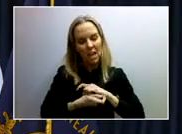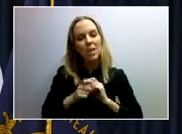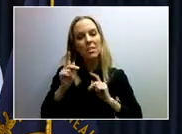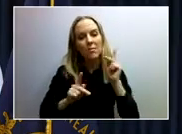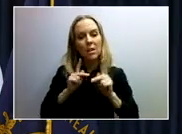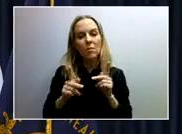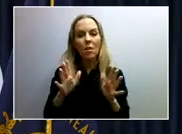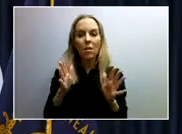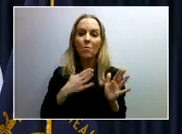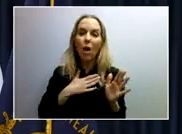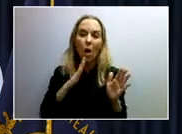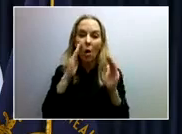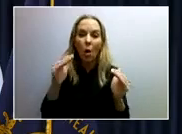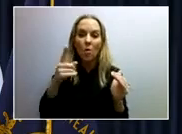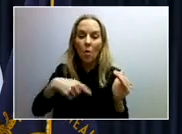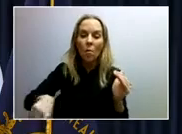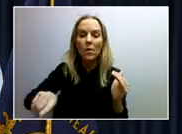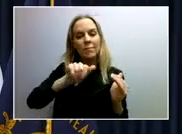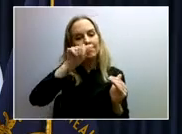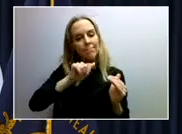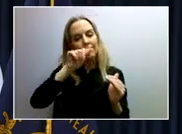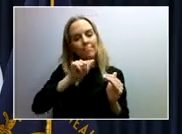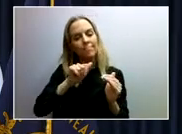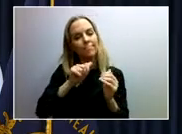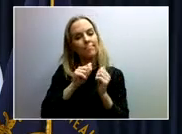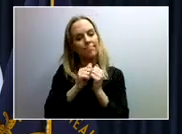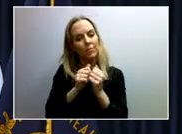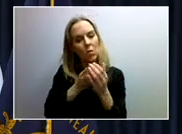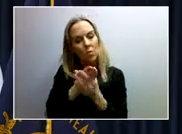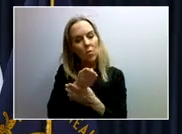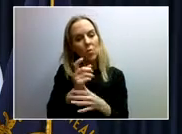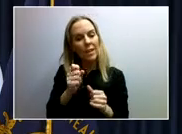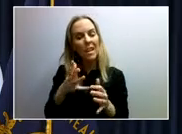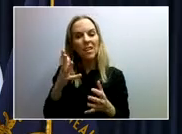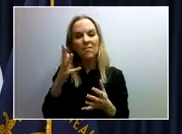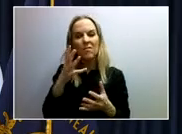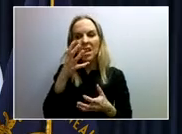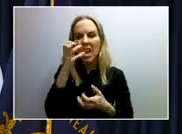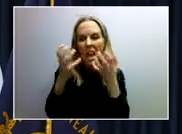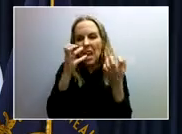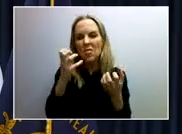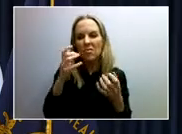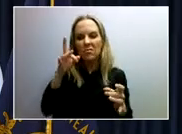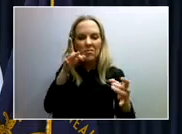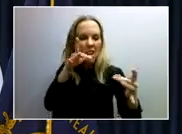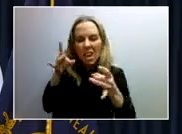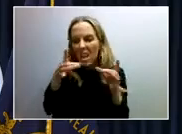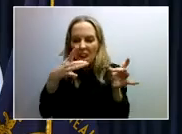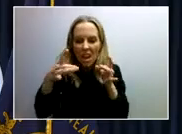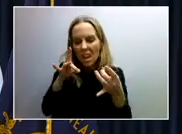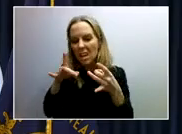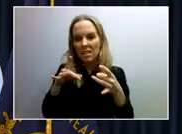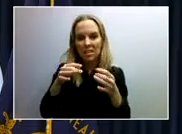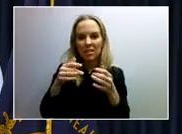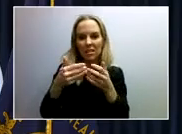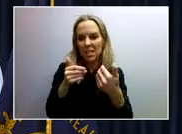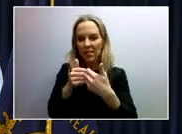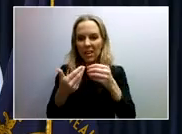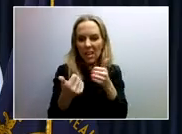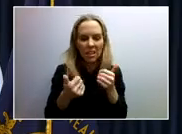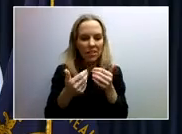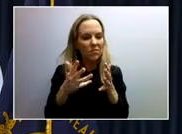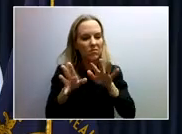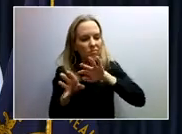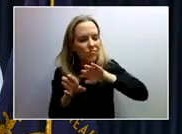been through, is that we can leave behind the anger and the hate and the division, because you know what? When someone's lost their